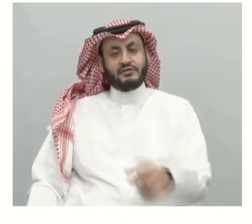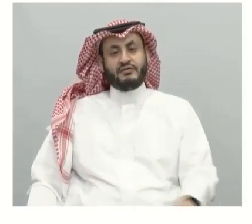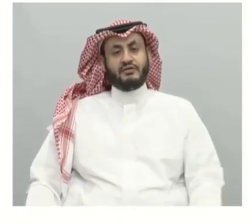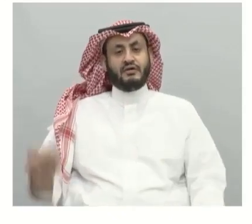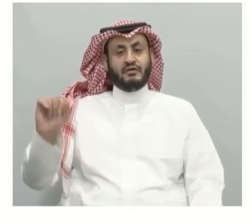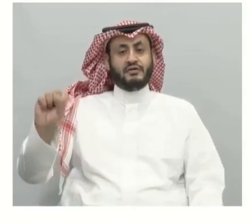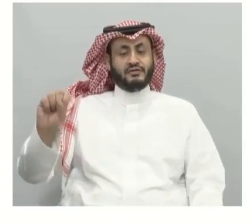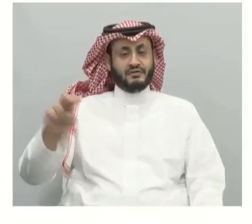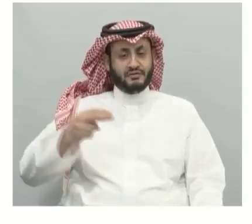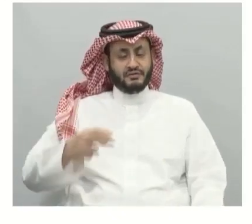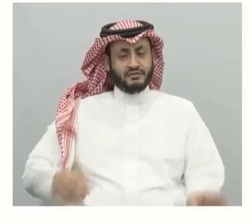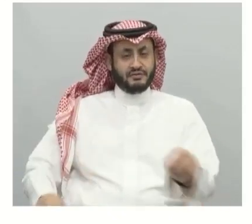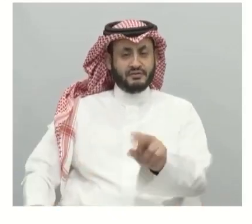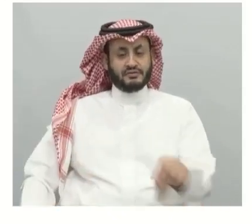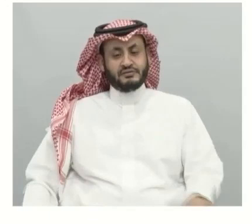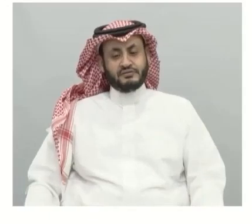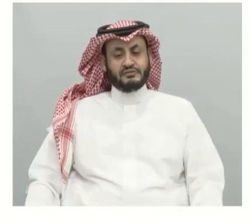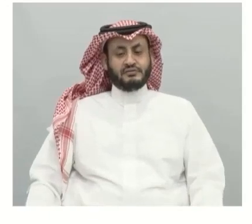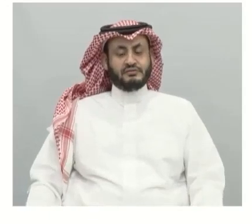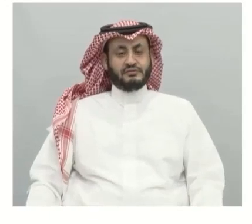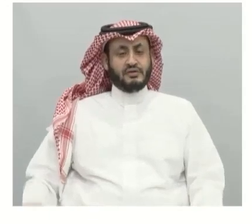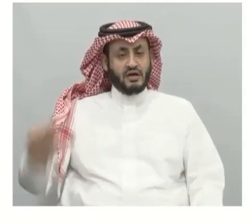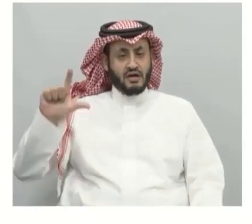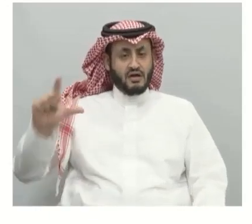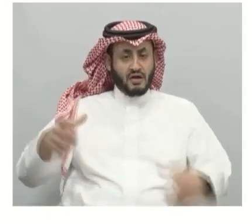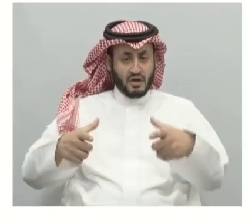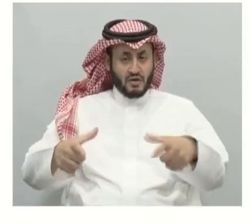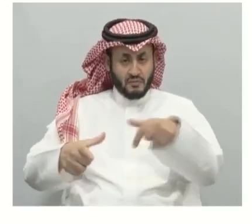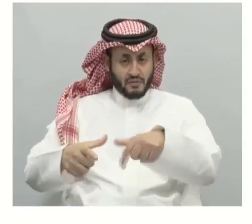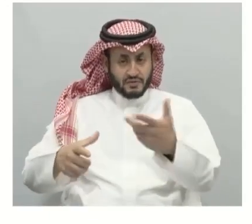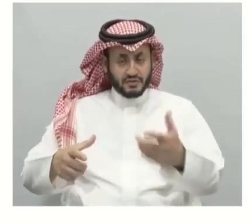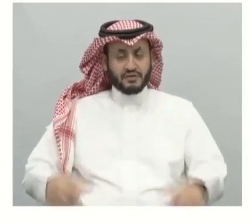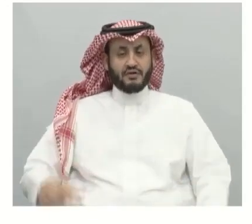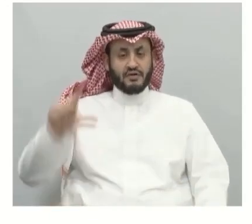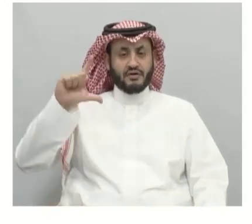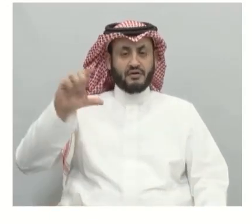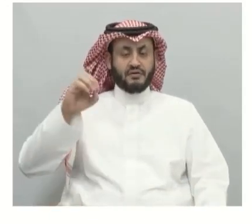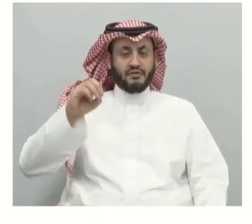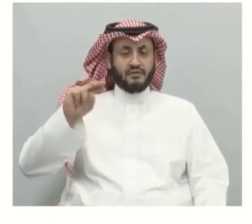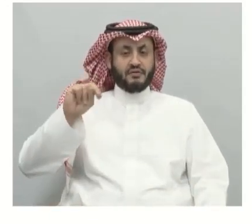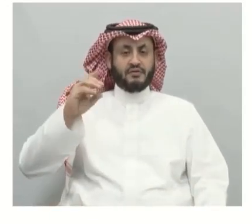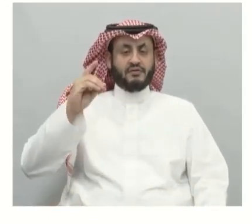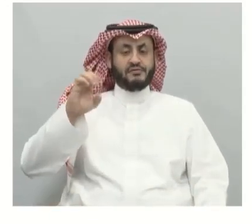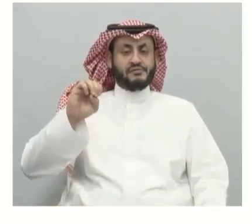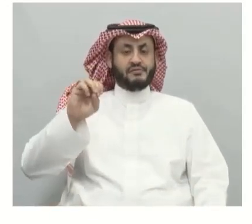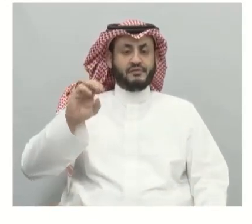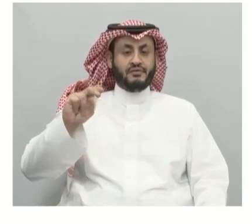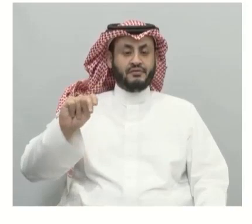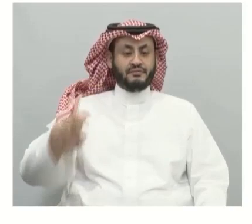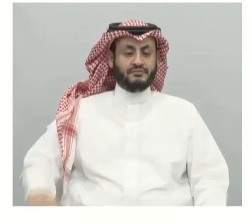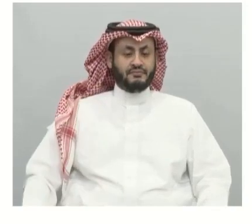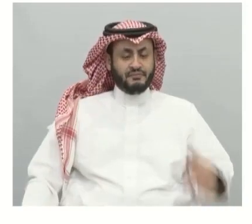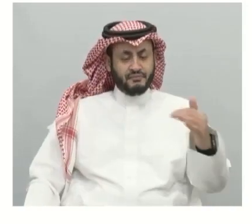people. And their capital city is London. It's a famous city. Spain is the name of